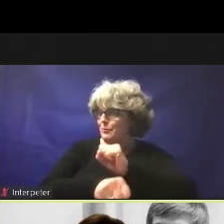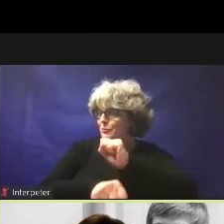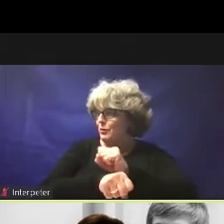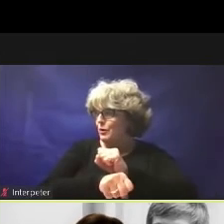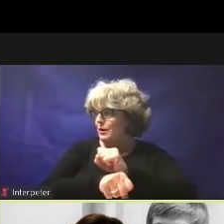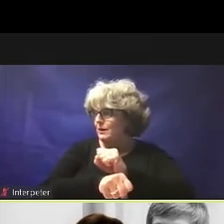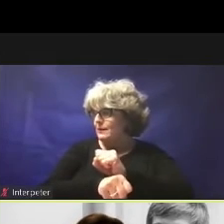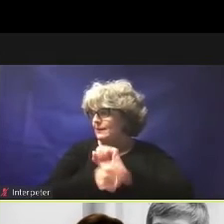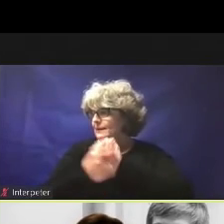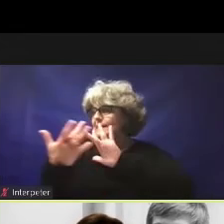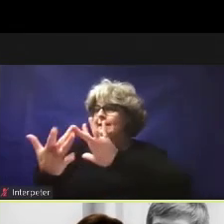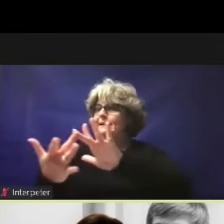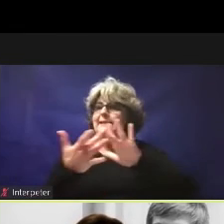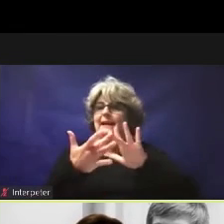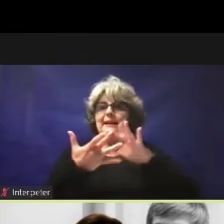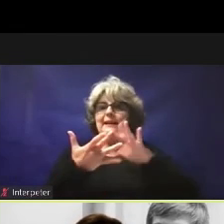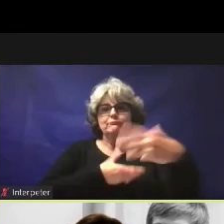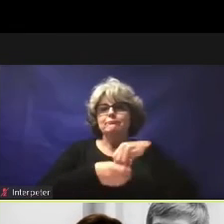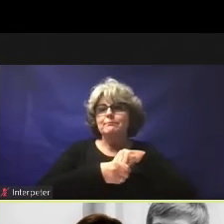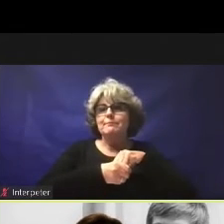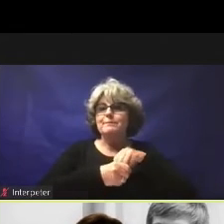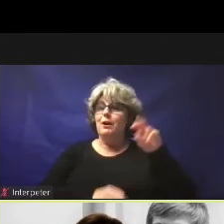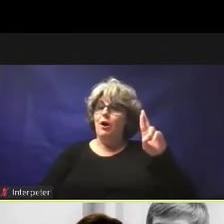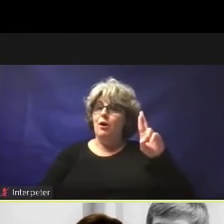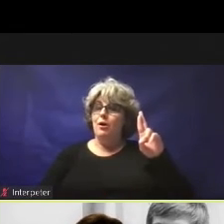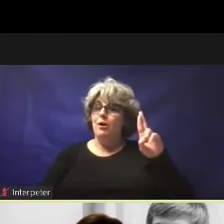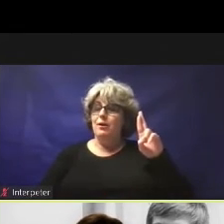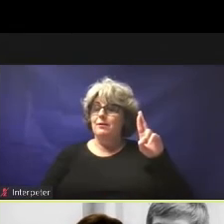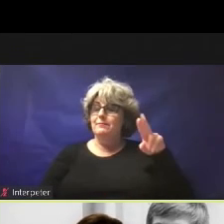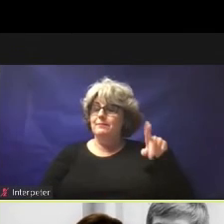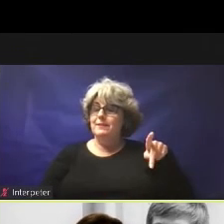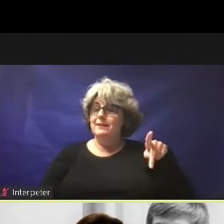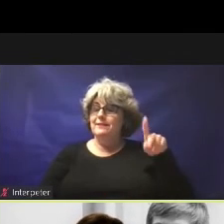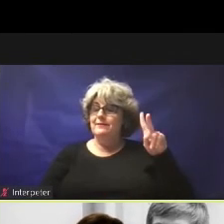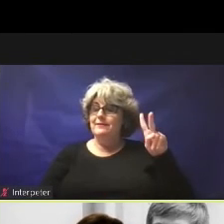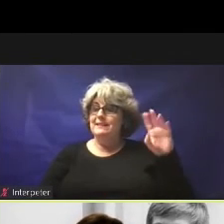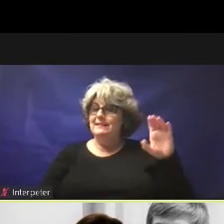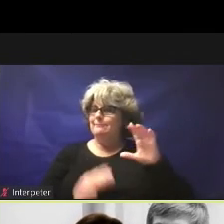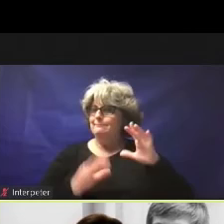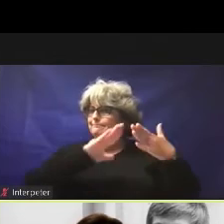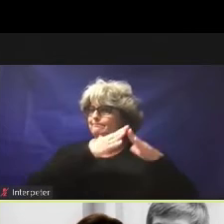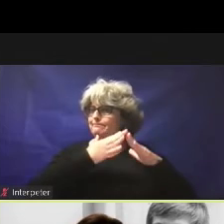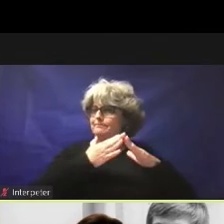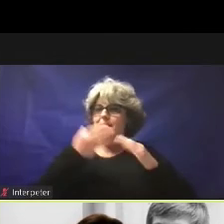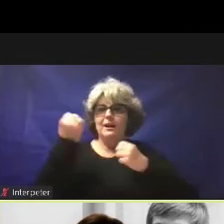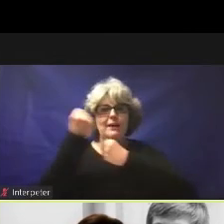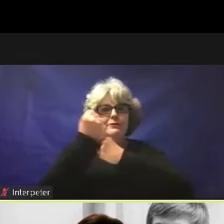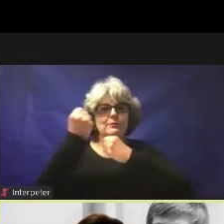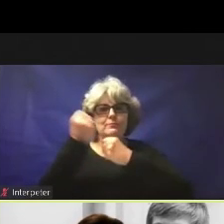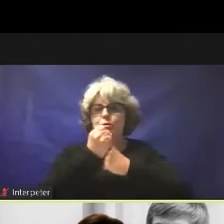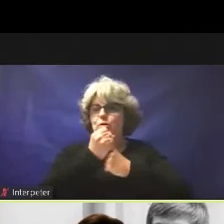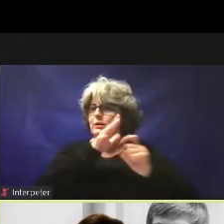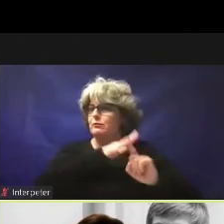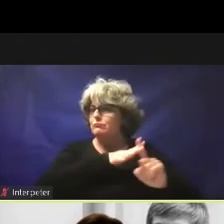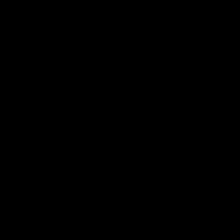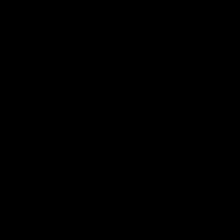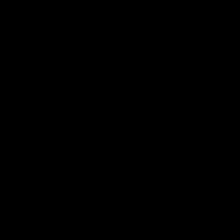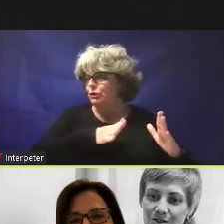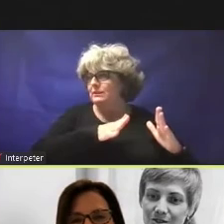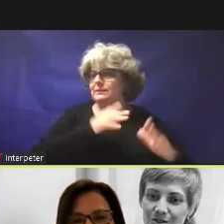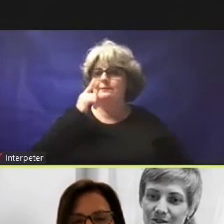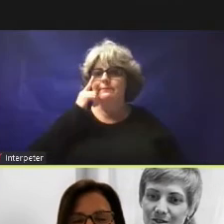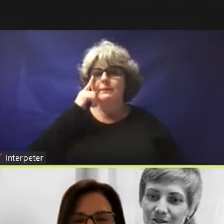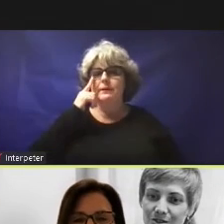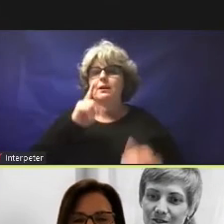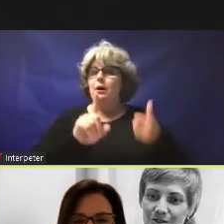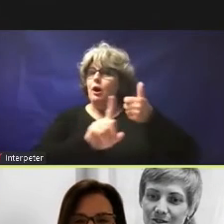set about connecting and engaging the RPCV community with the urgent needs of supporting refugees. As